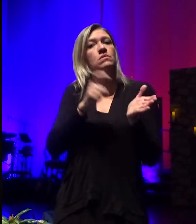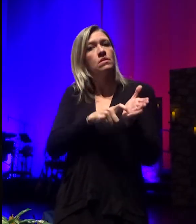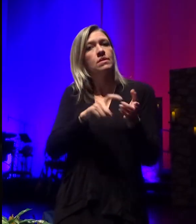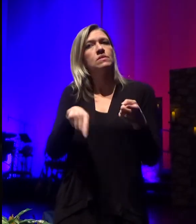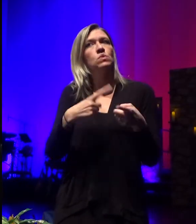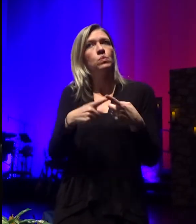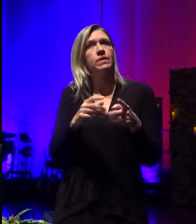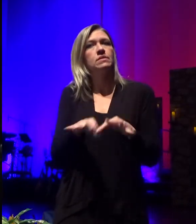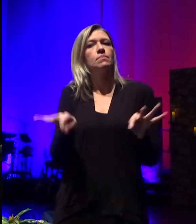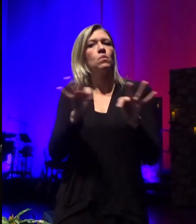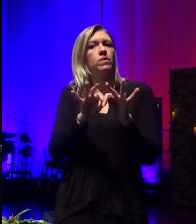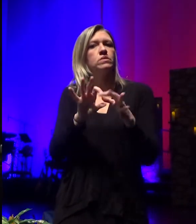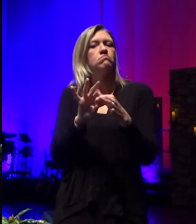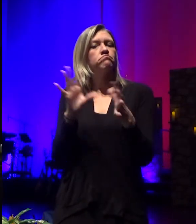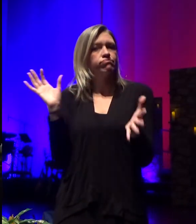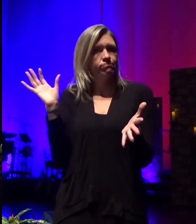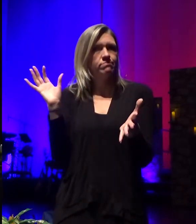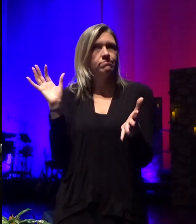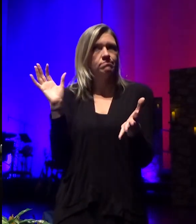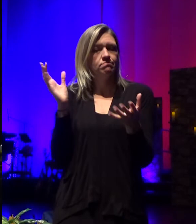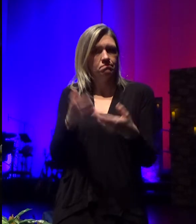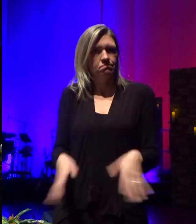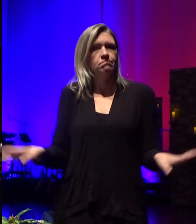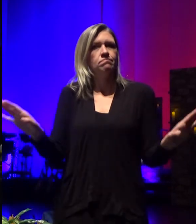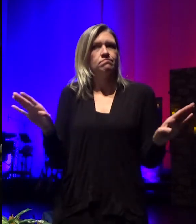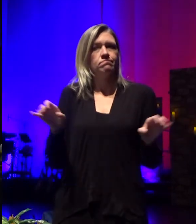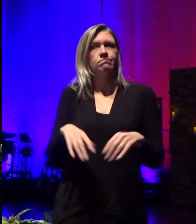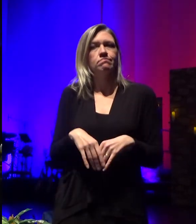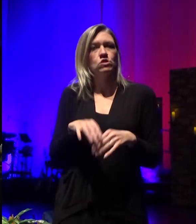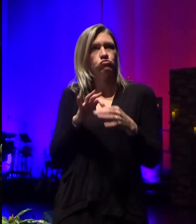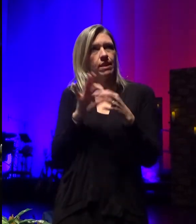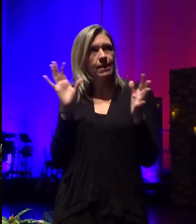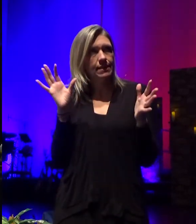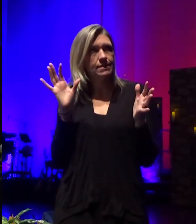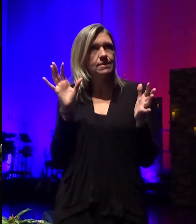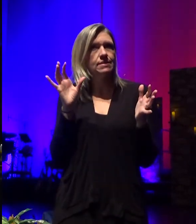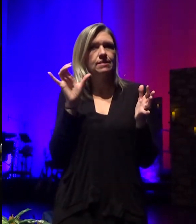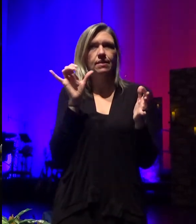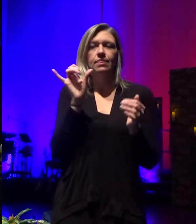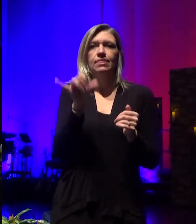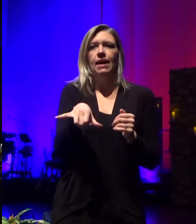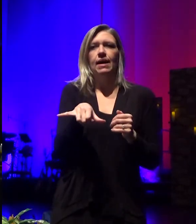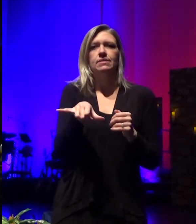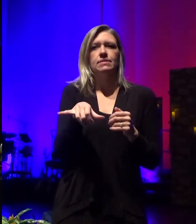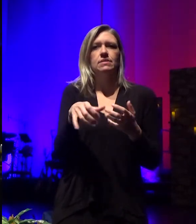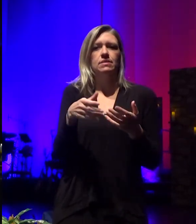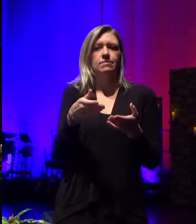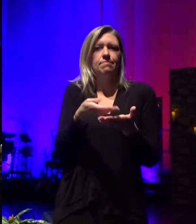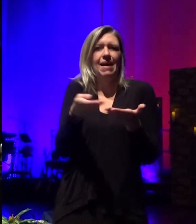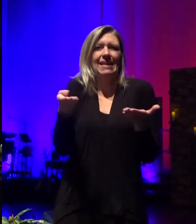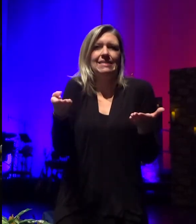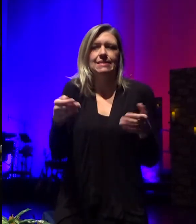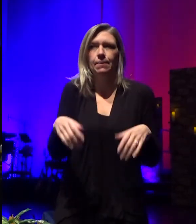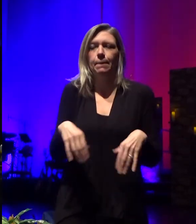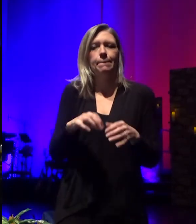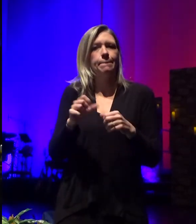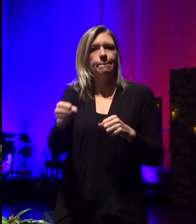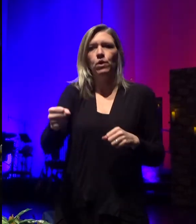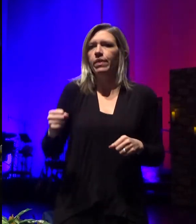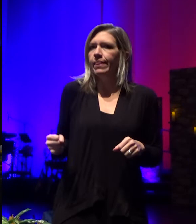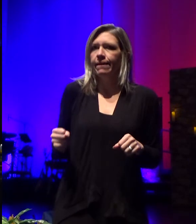important to let it go and to release that mechanism. Pull the release